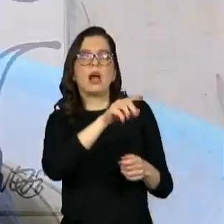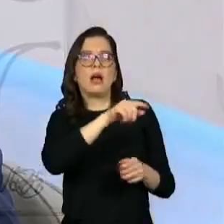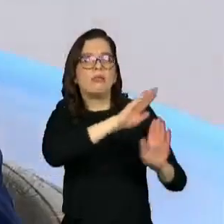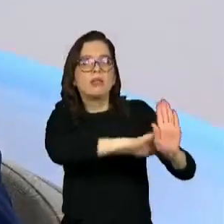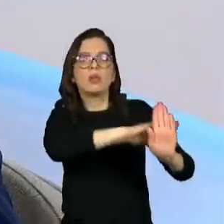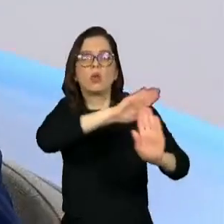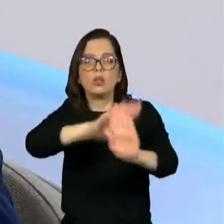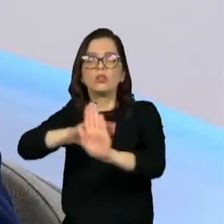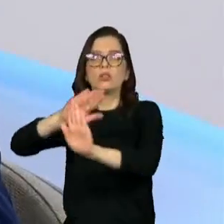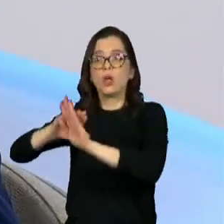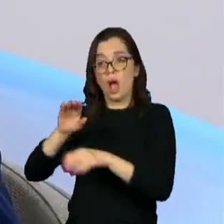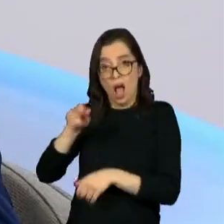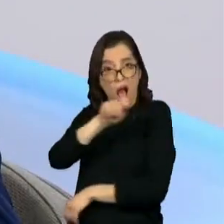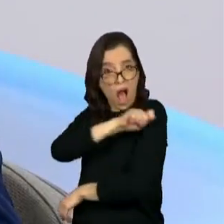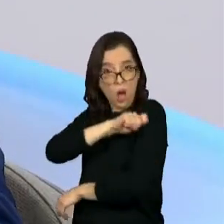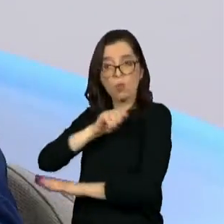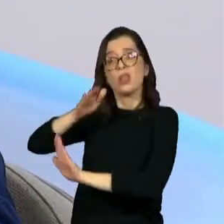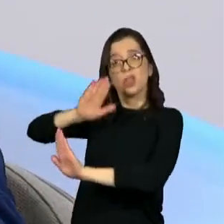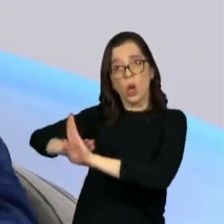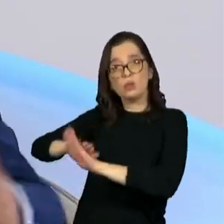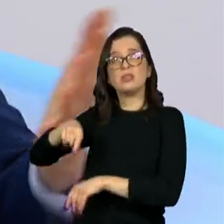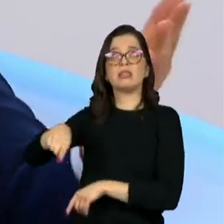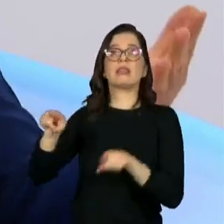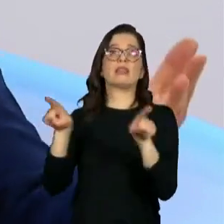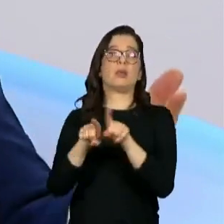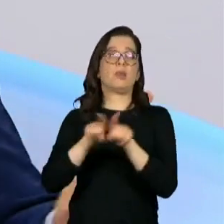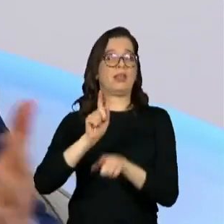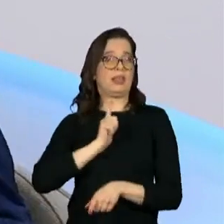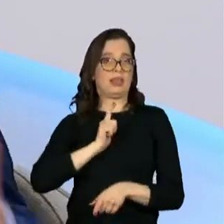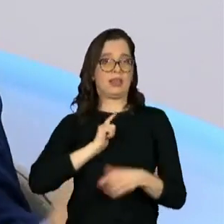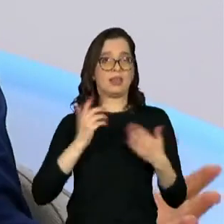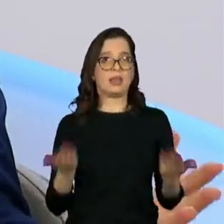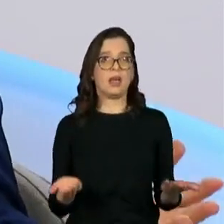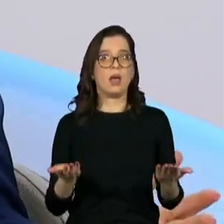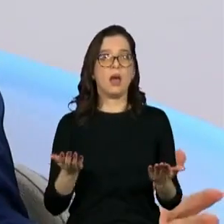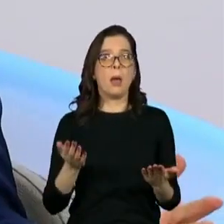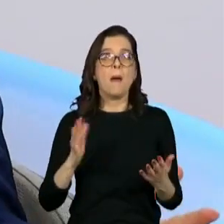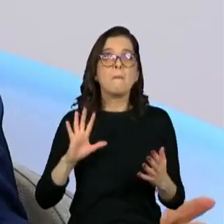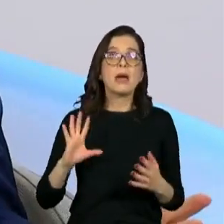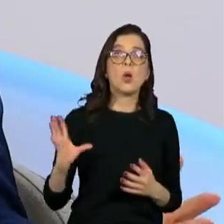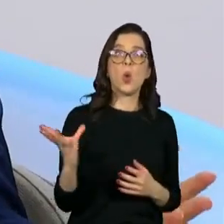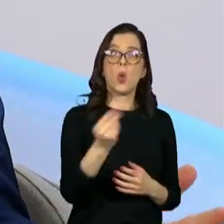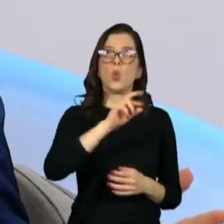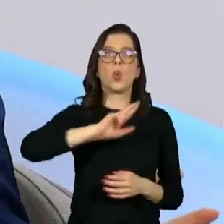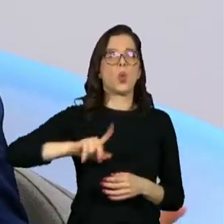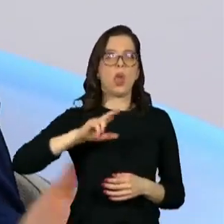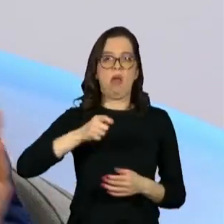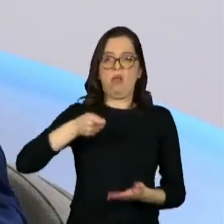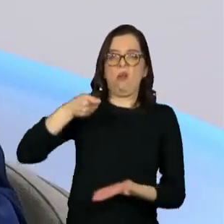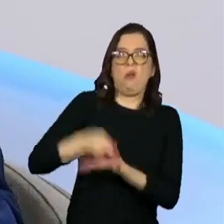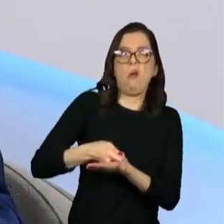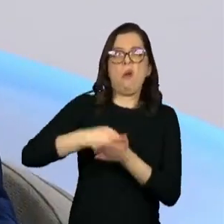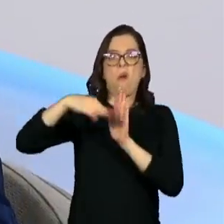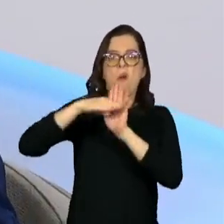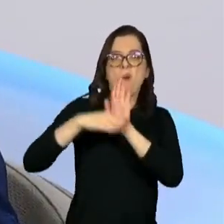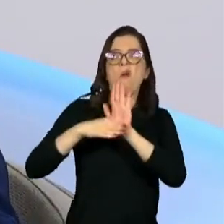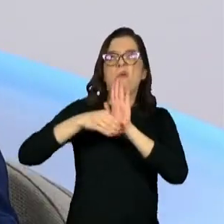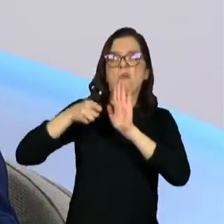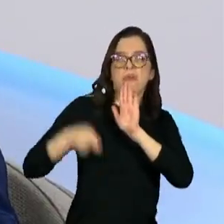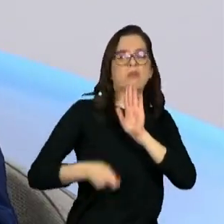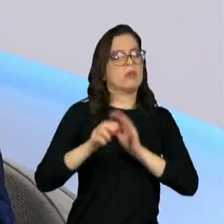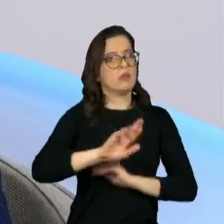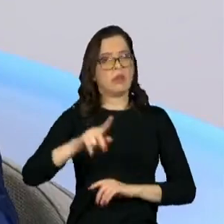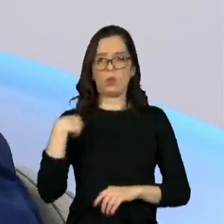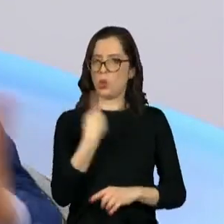imposing a certain ideological view on the students. That is not civic education, that's